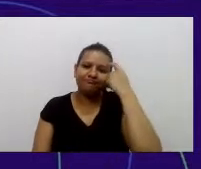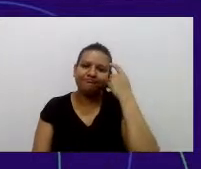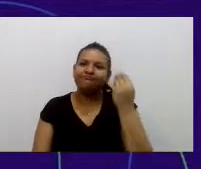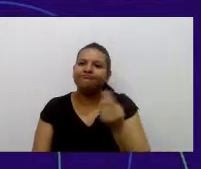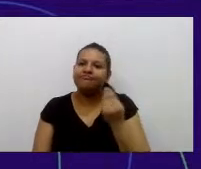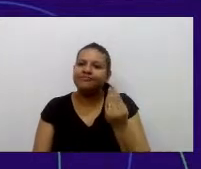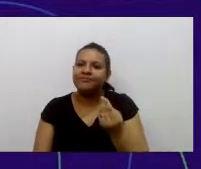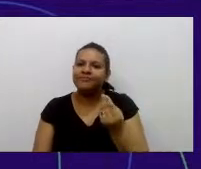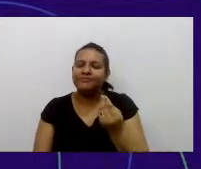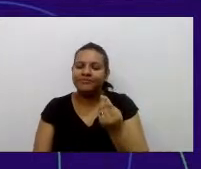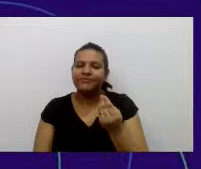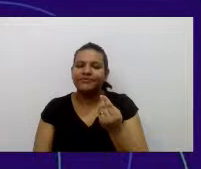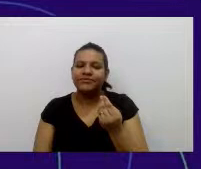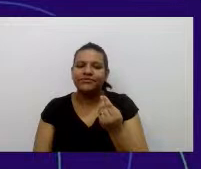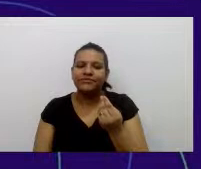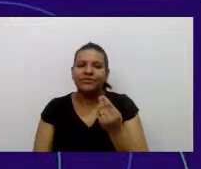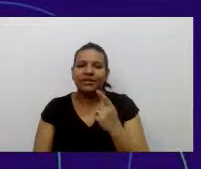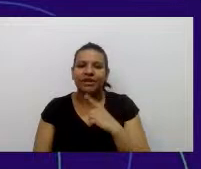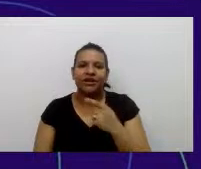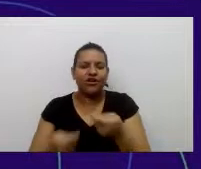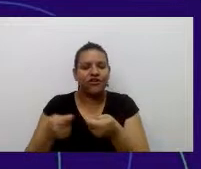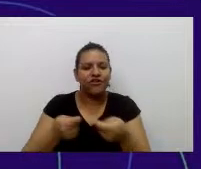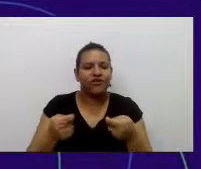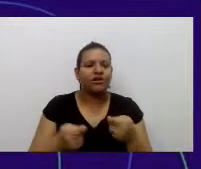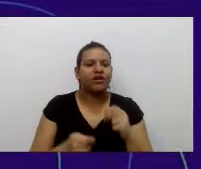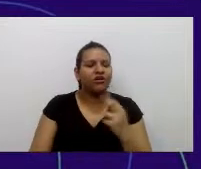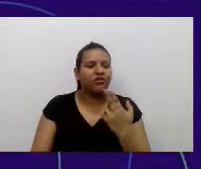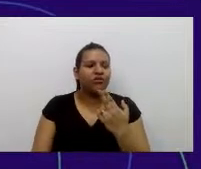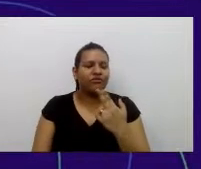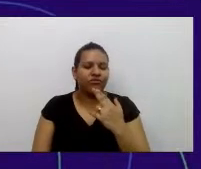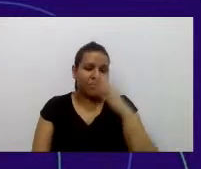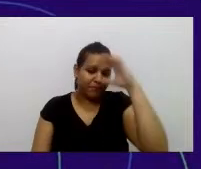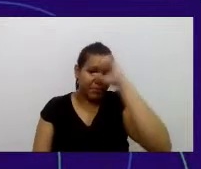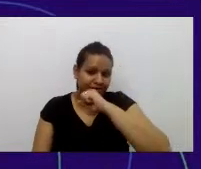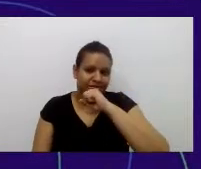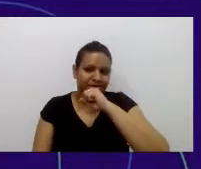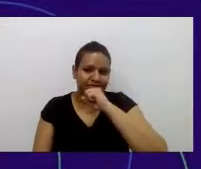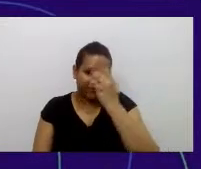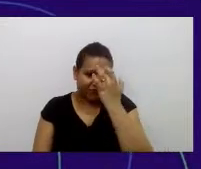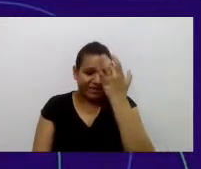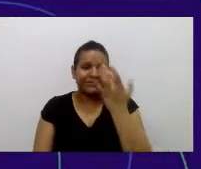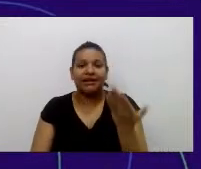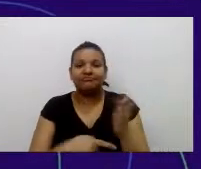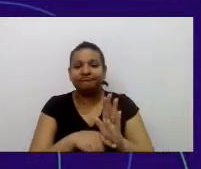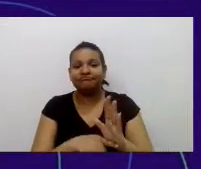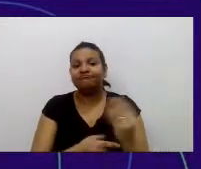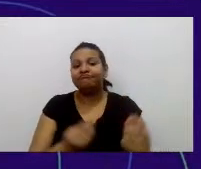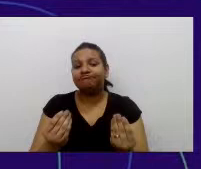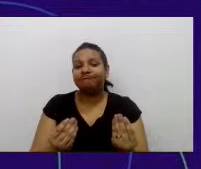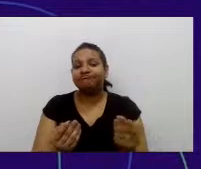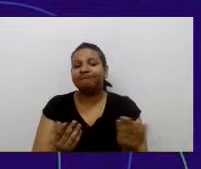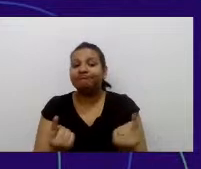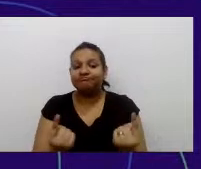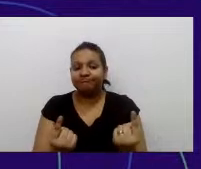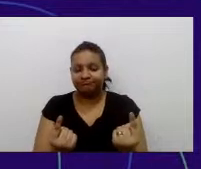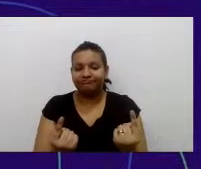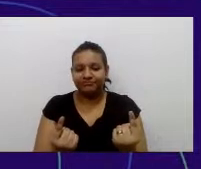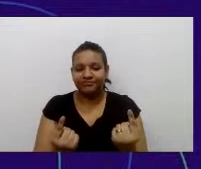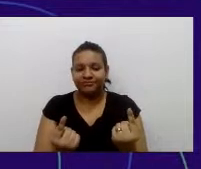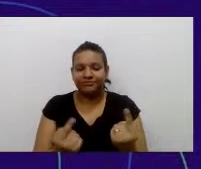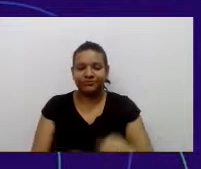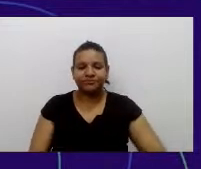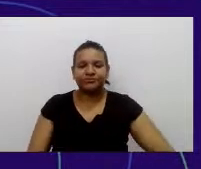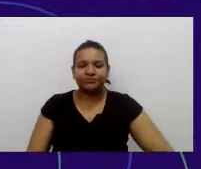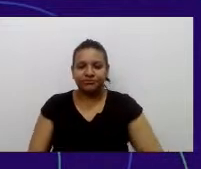control, or are we here to facilitate learning? Okay, what is our role as educators? And so I